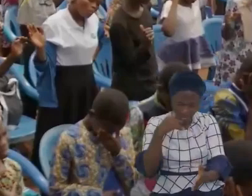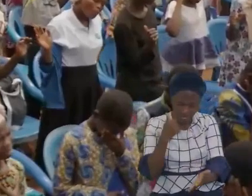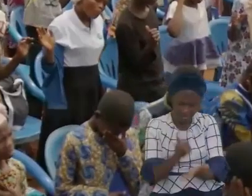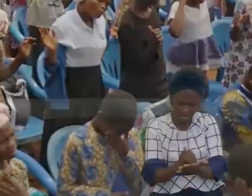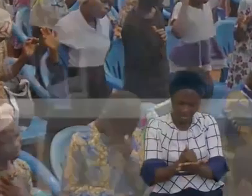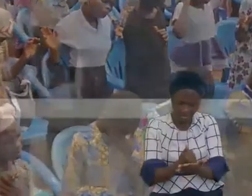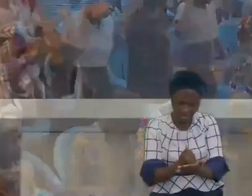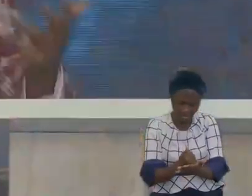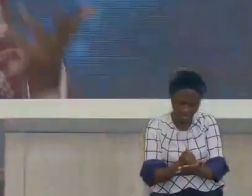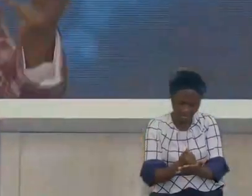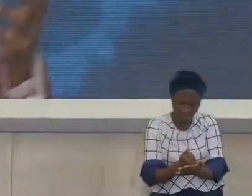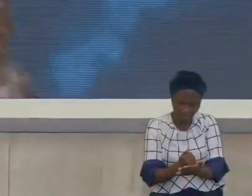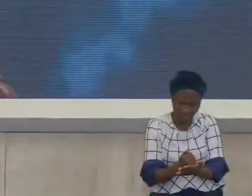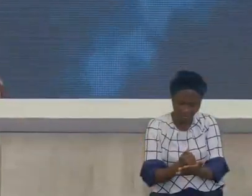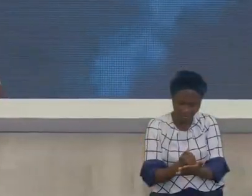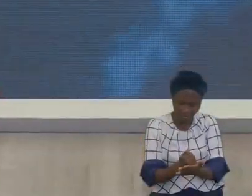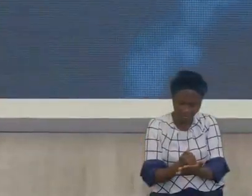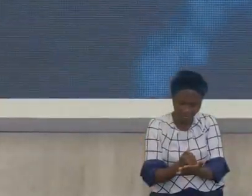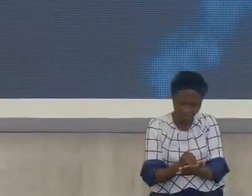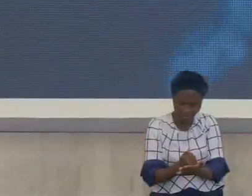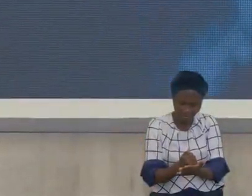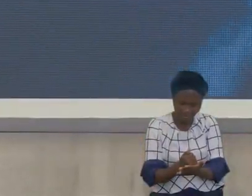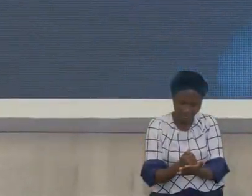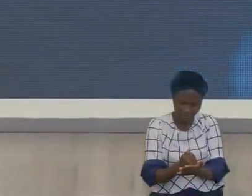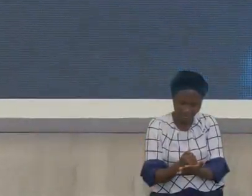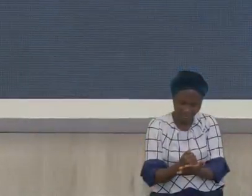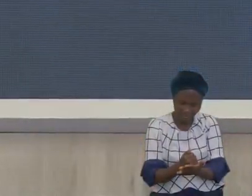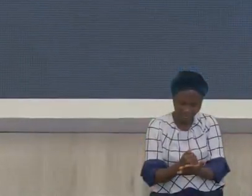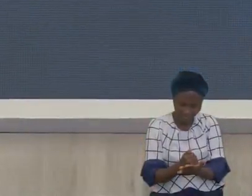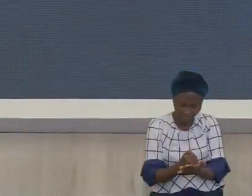Now, lifting power for everyone.